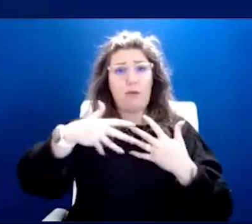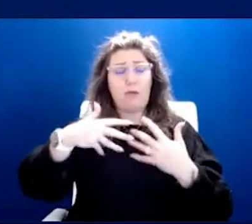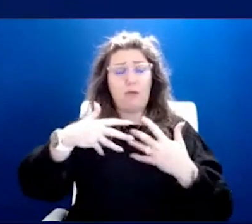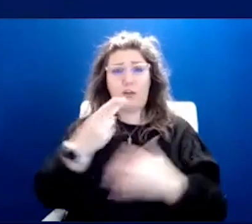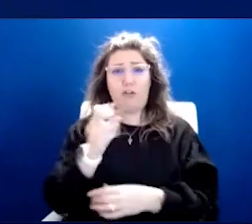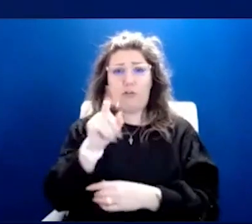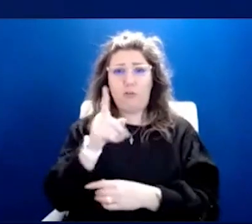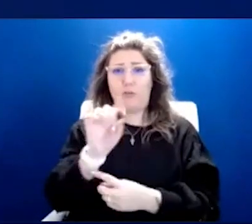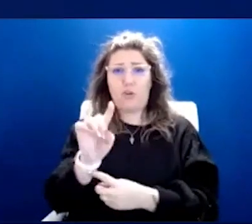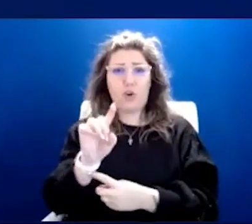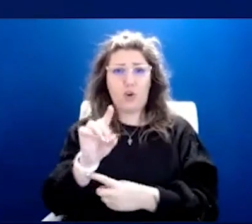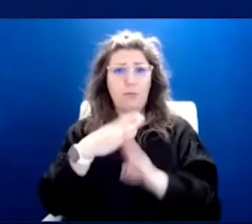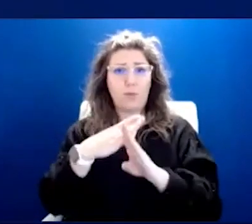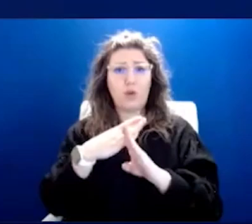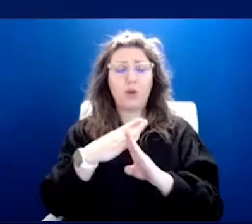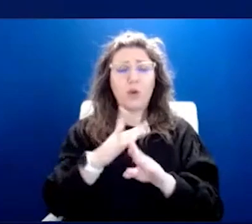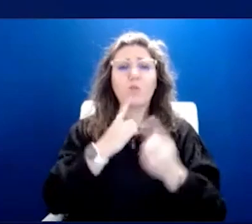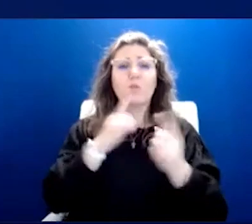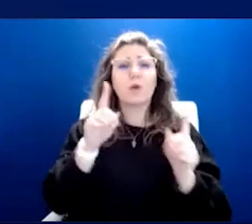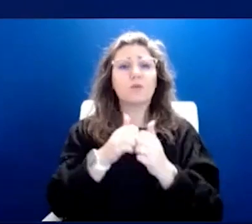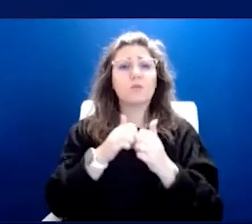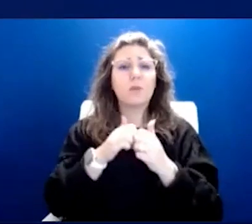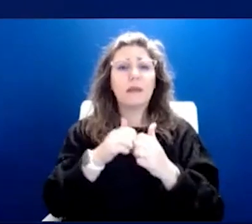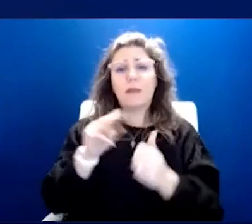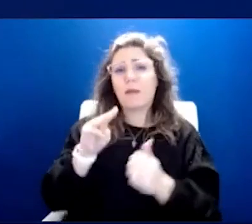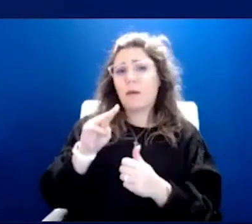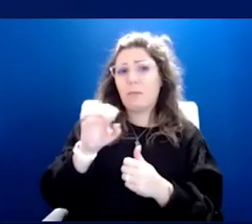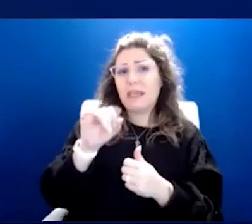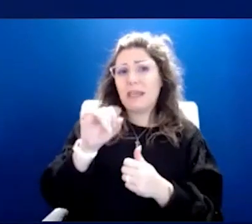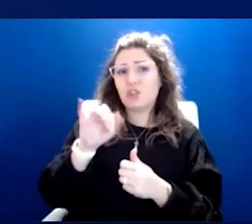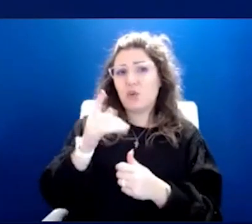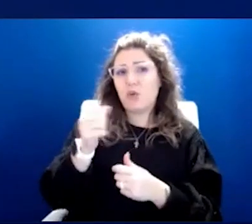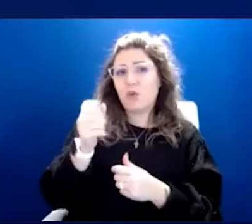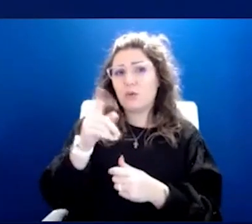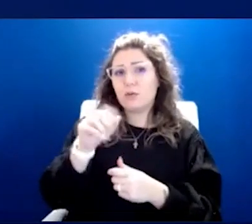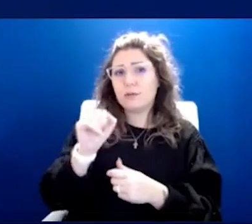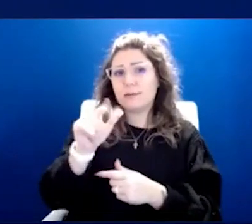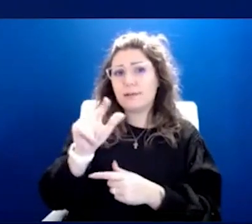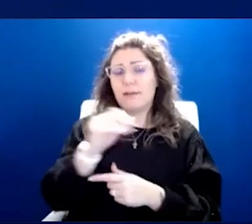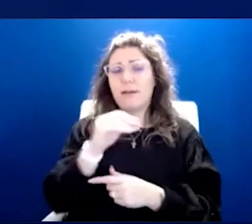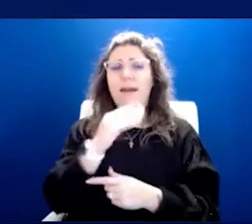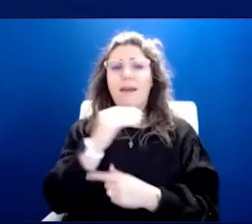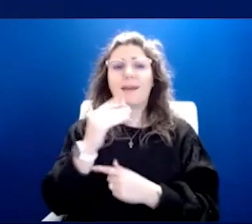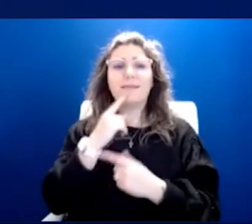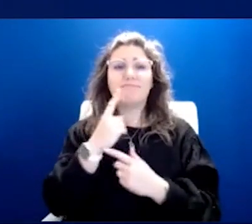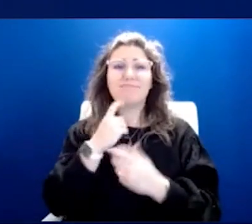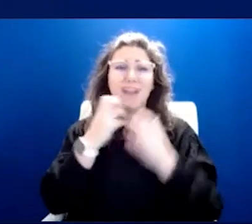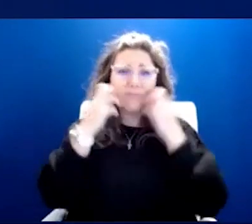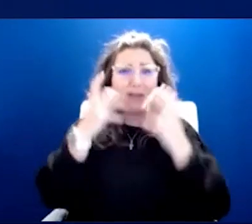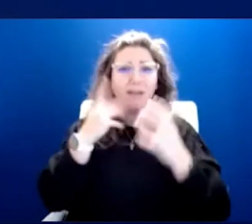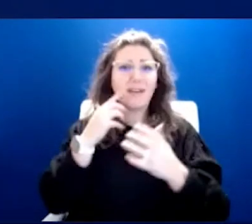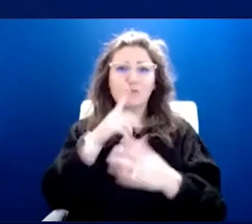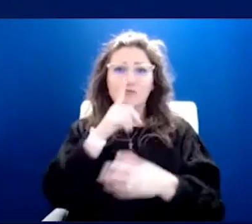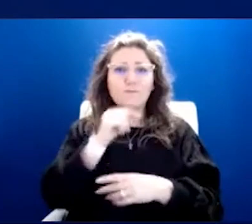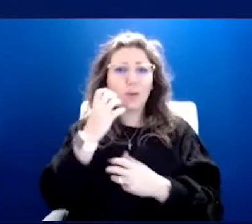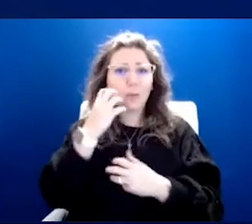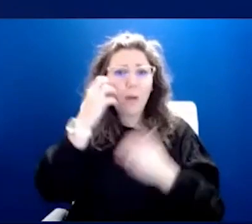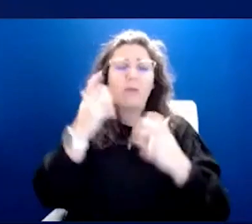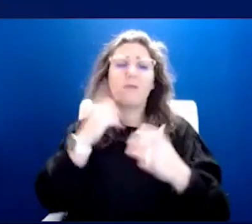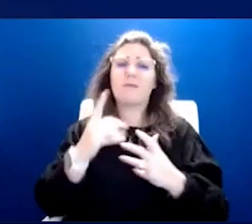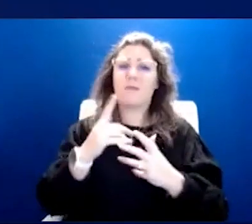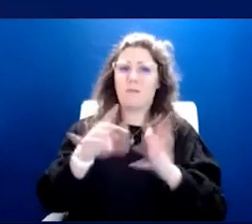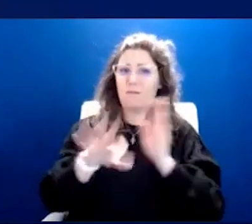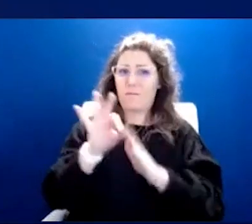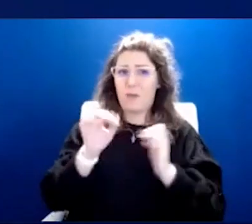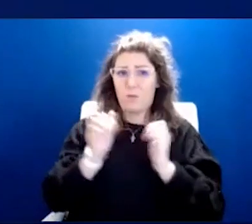measles and pneumococcal vaccines. But we found with the Delta and Omicron variants, it's a huge